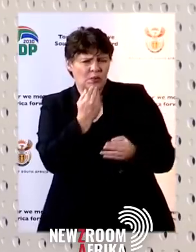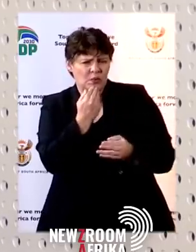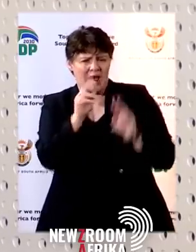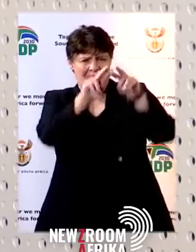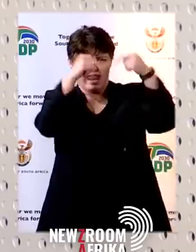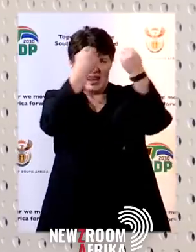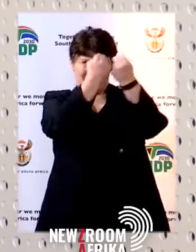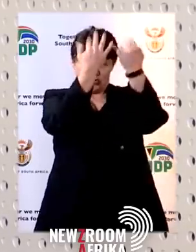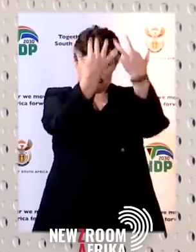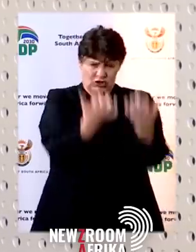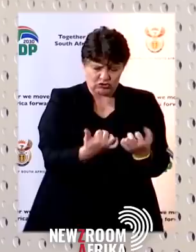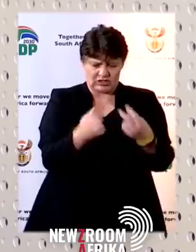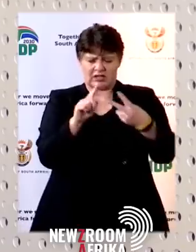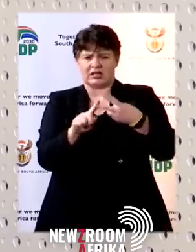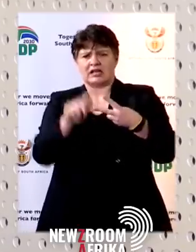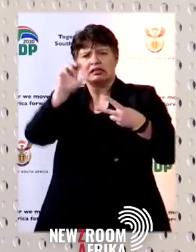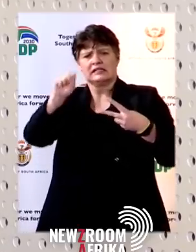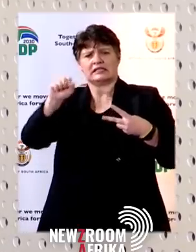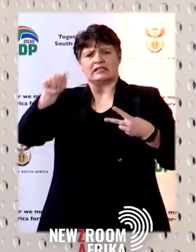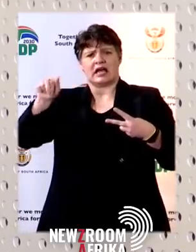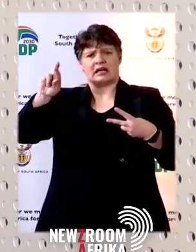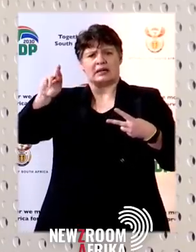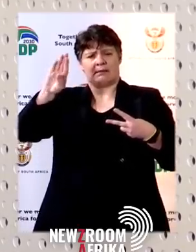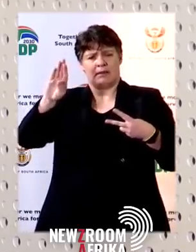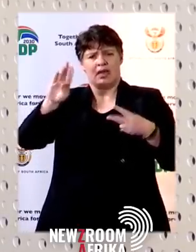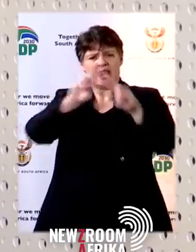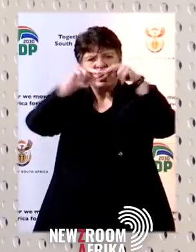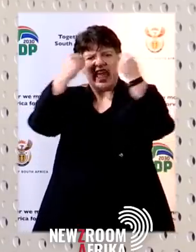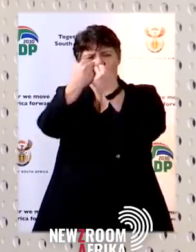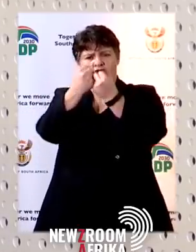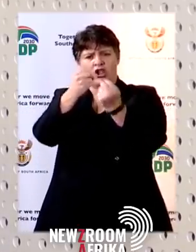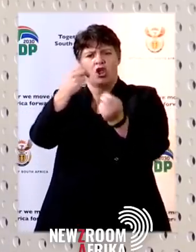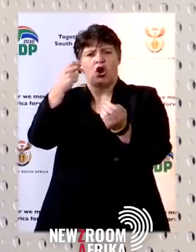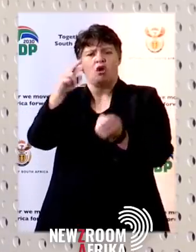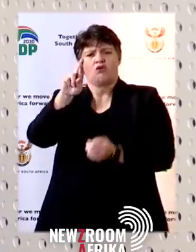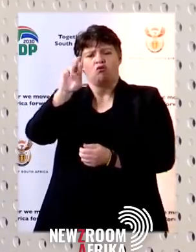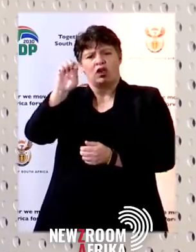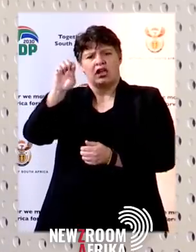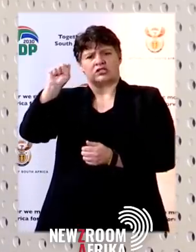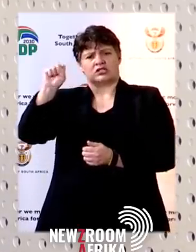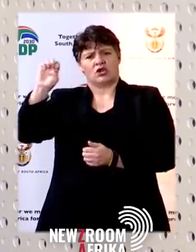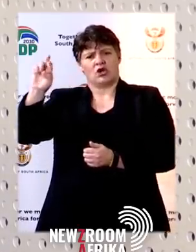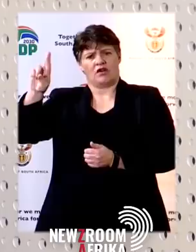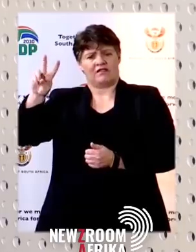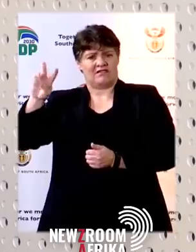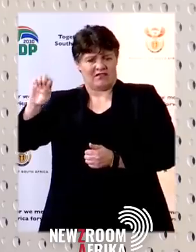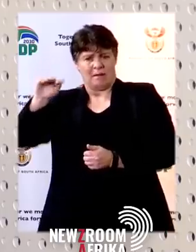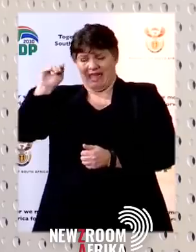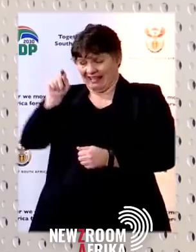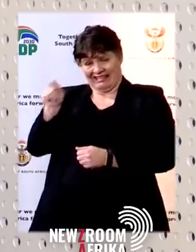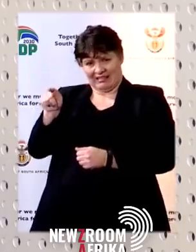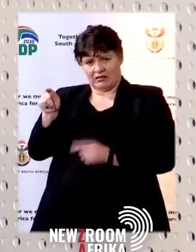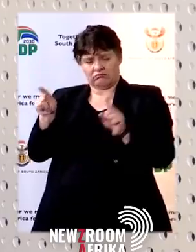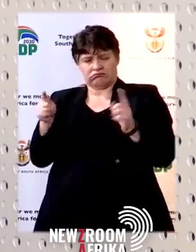South African Reserve Bank, and these have been going on